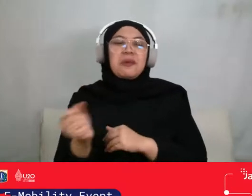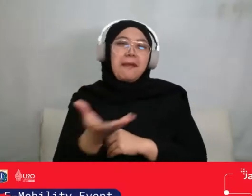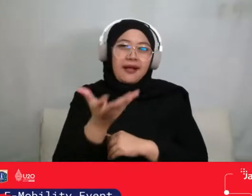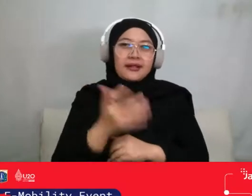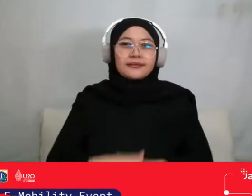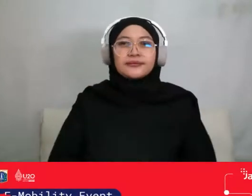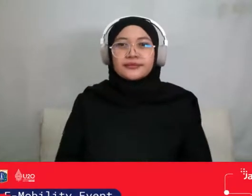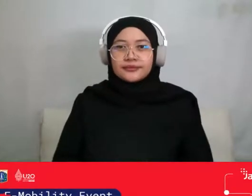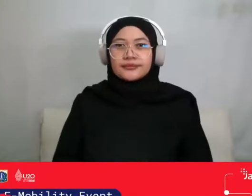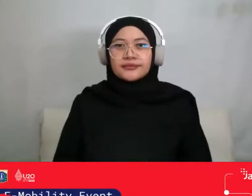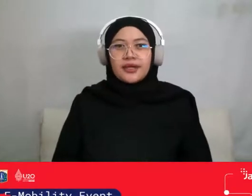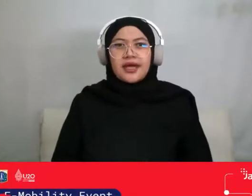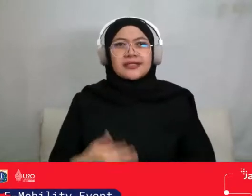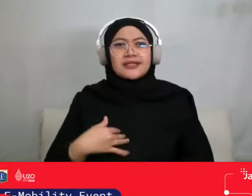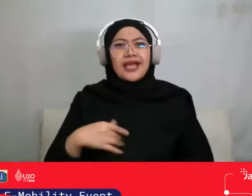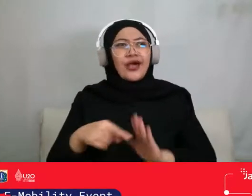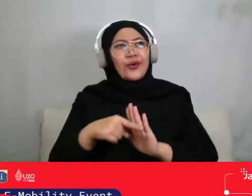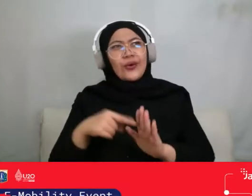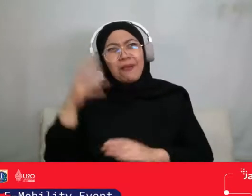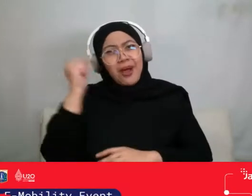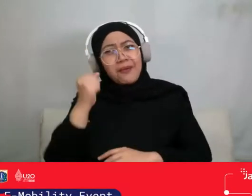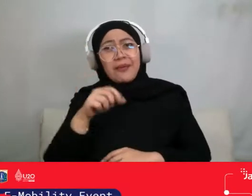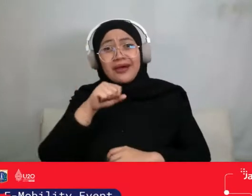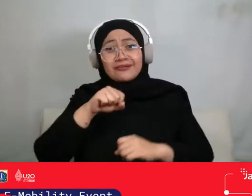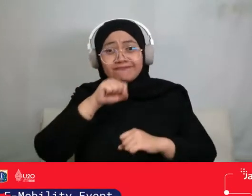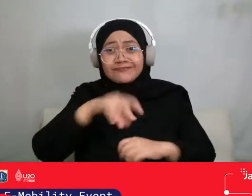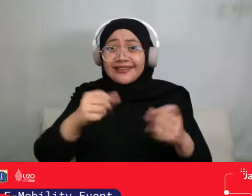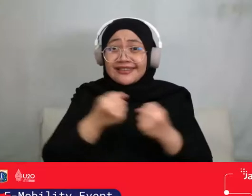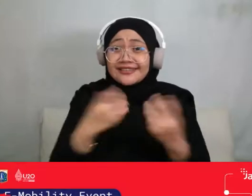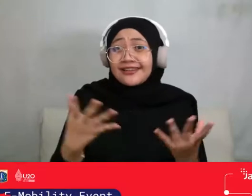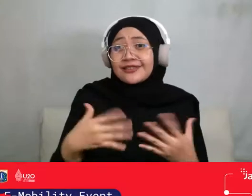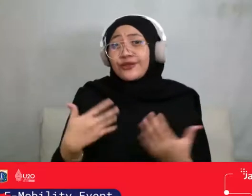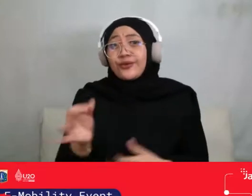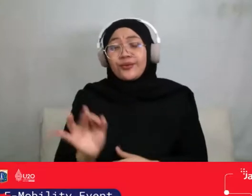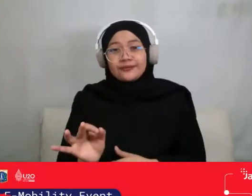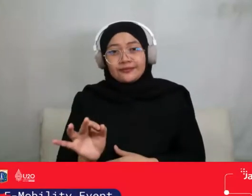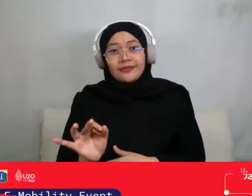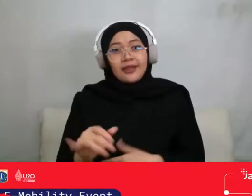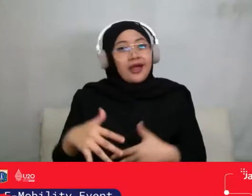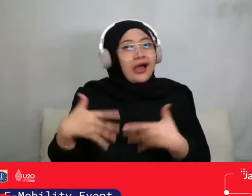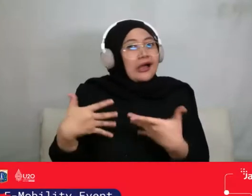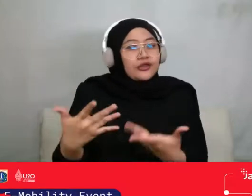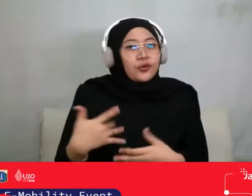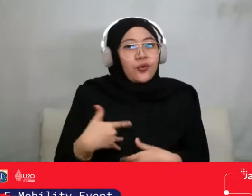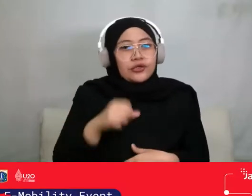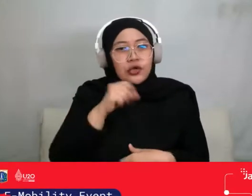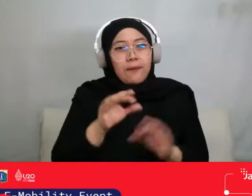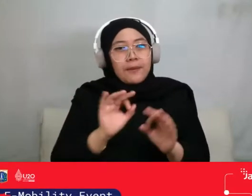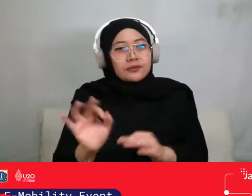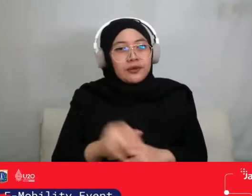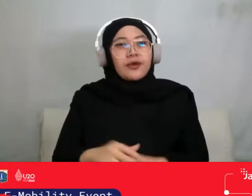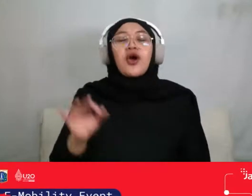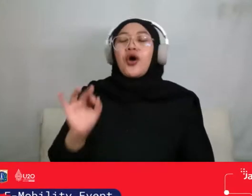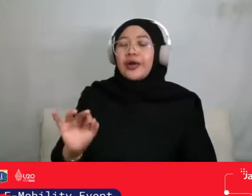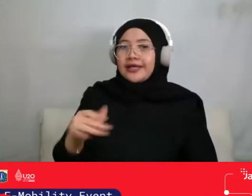or any other thing I missed. Yes. Thank you for the answer. Yes, you have answered it, Ms. Macedo.